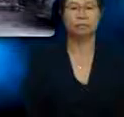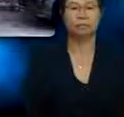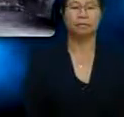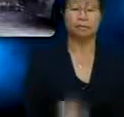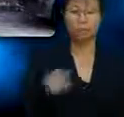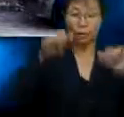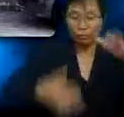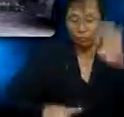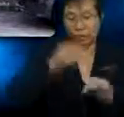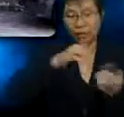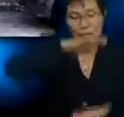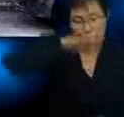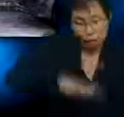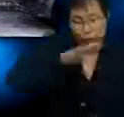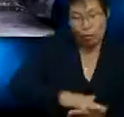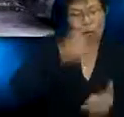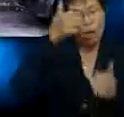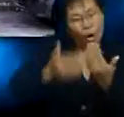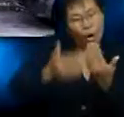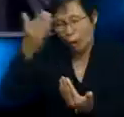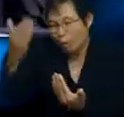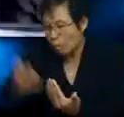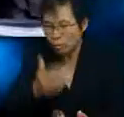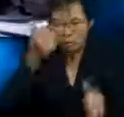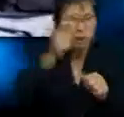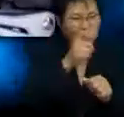You can find springs almost anywhere.